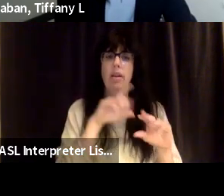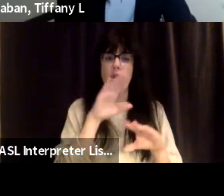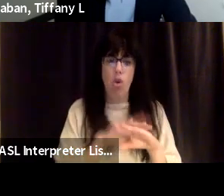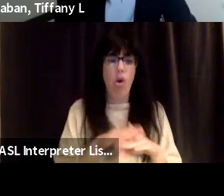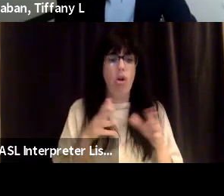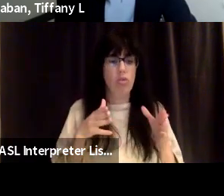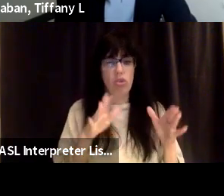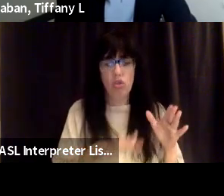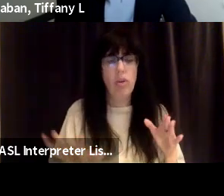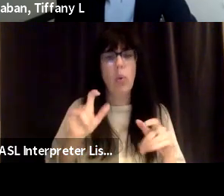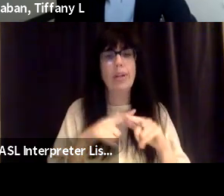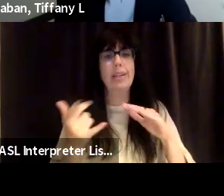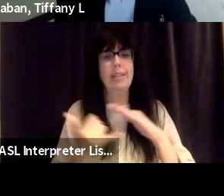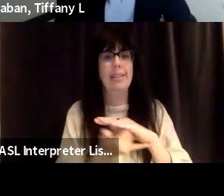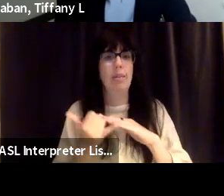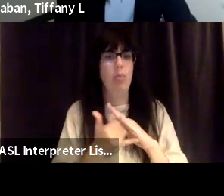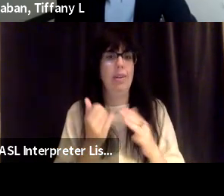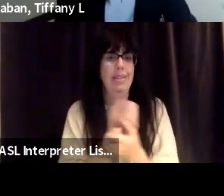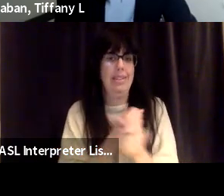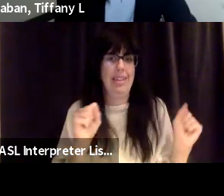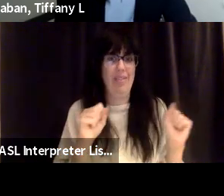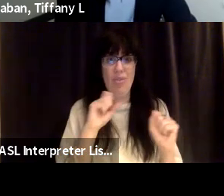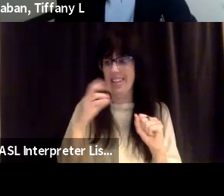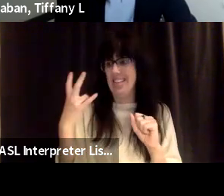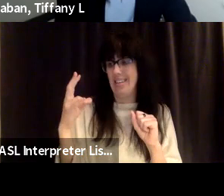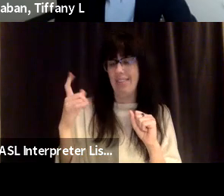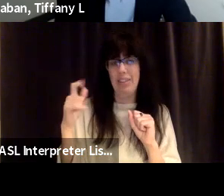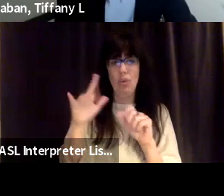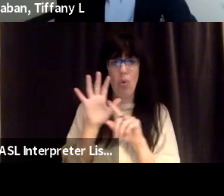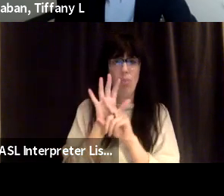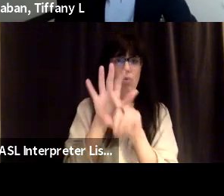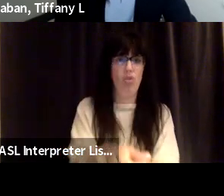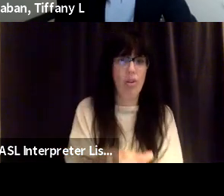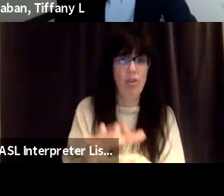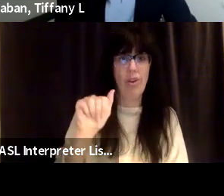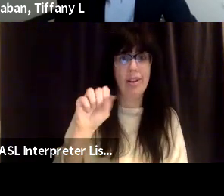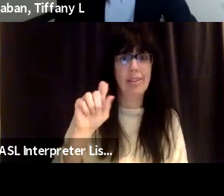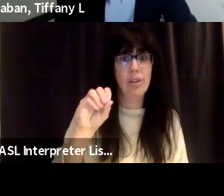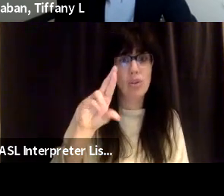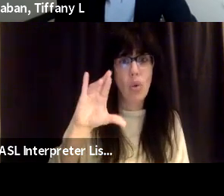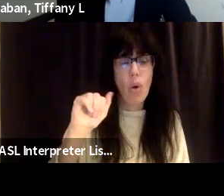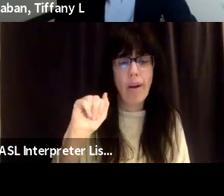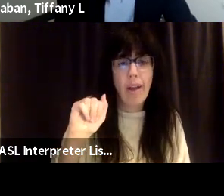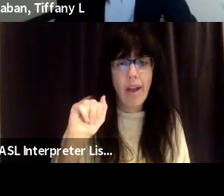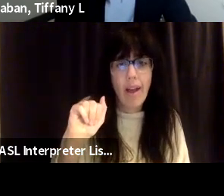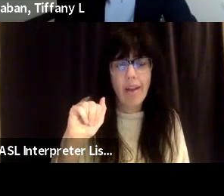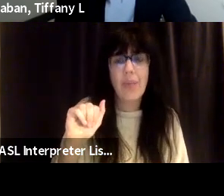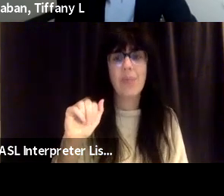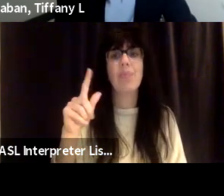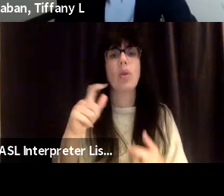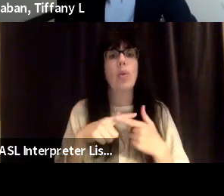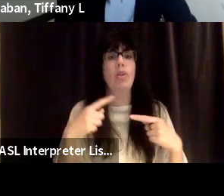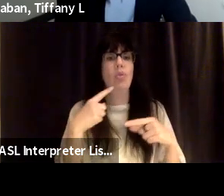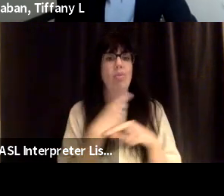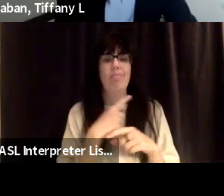our subway safe again. We had a 17-year-old who was pushed on the tracks here in Astoria. We need to fight the surge in